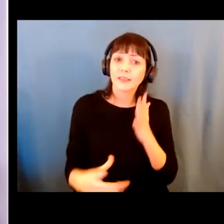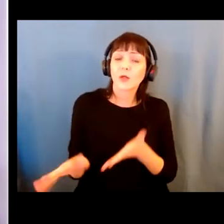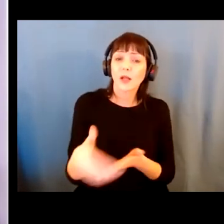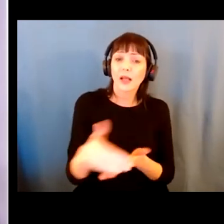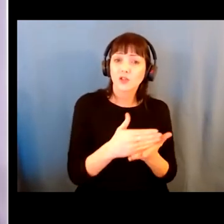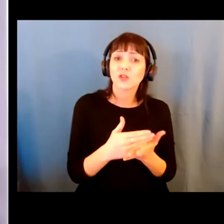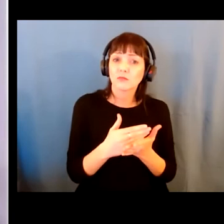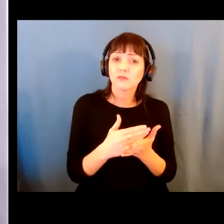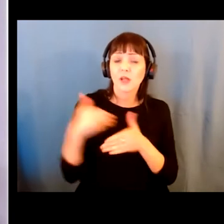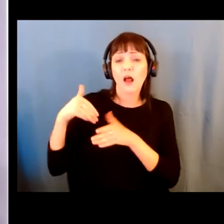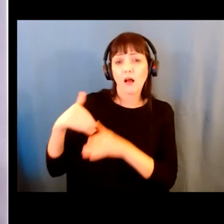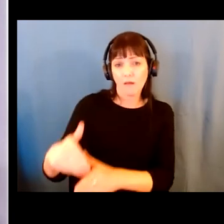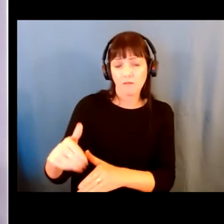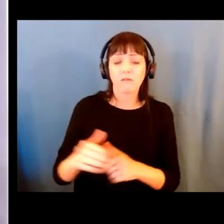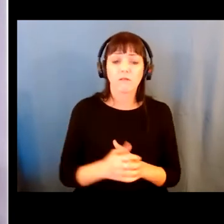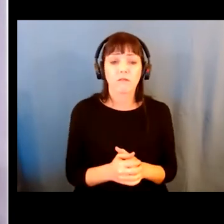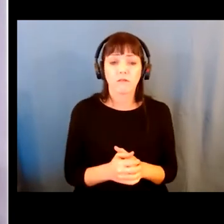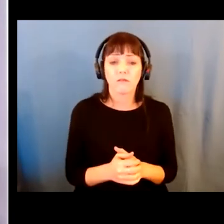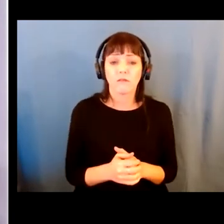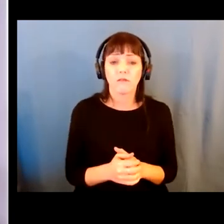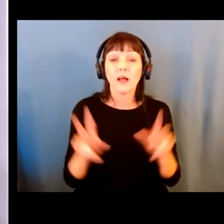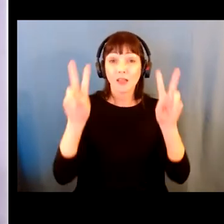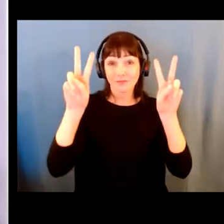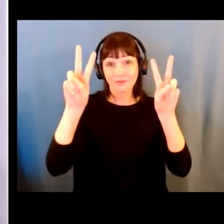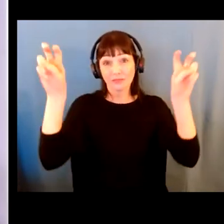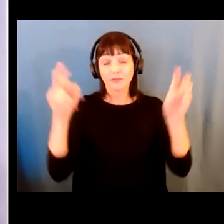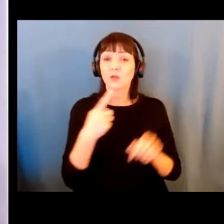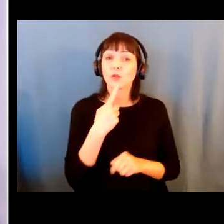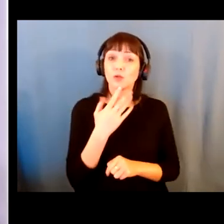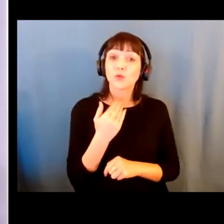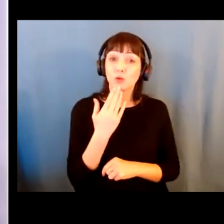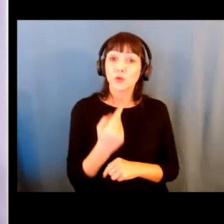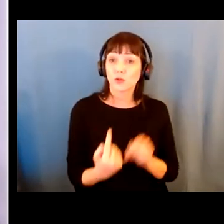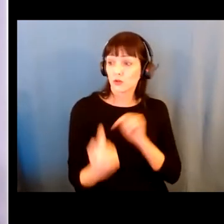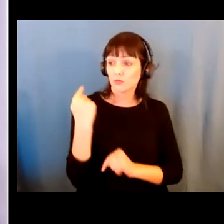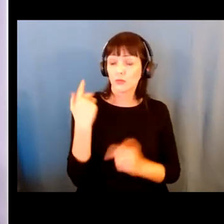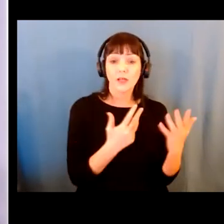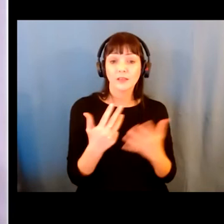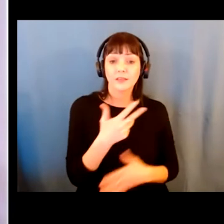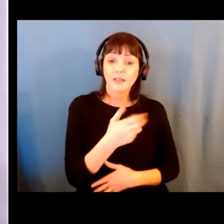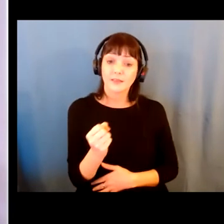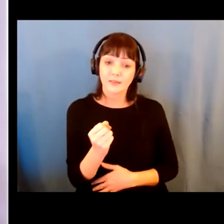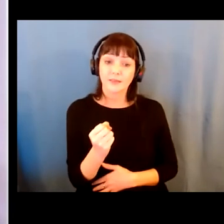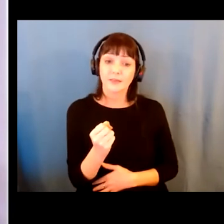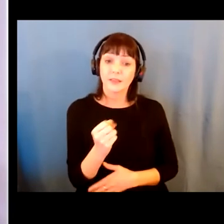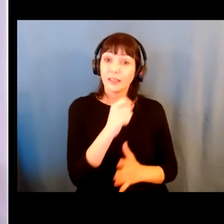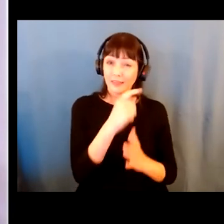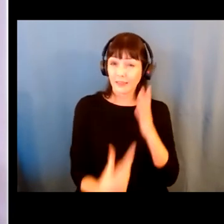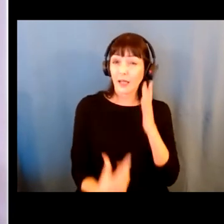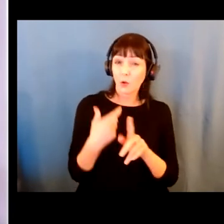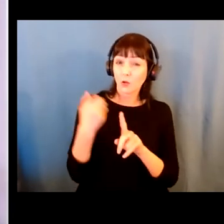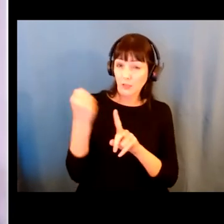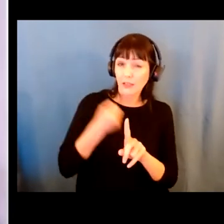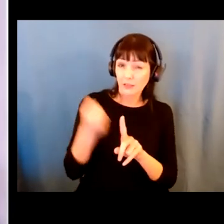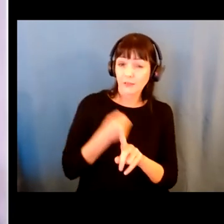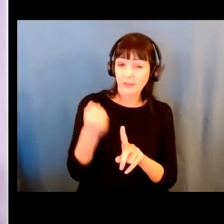The slogan was used in the early 1990s by disabled activists who protested at the lack